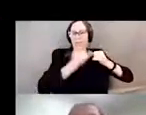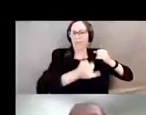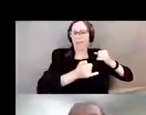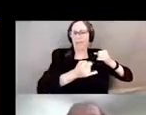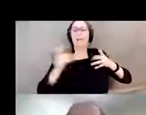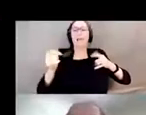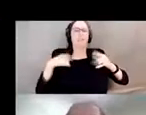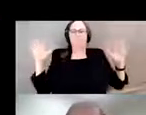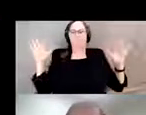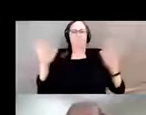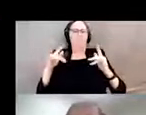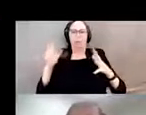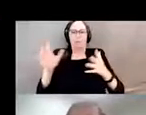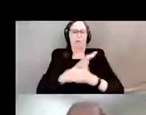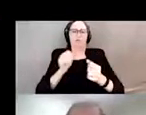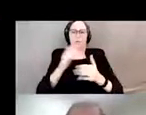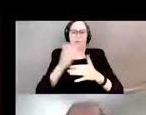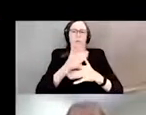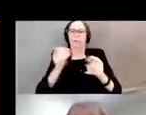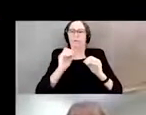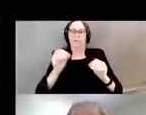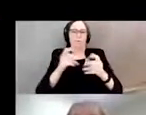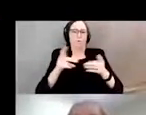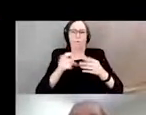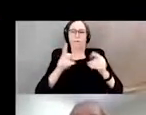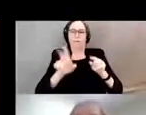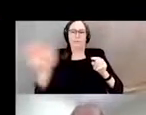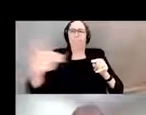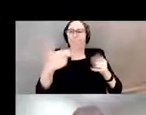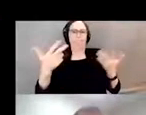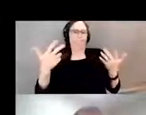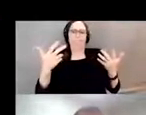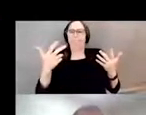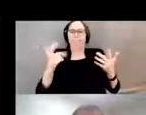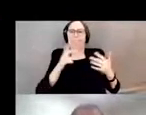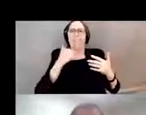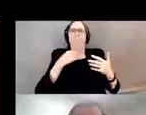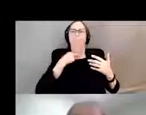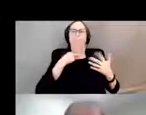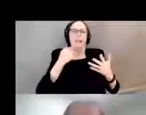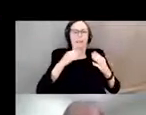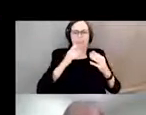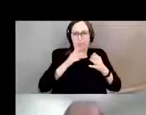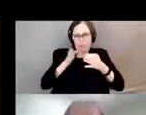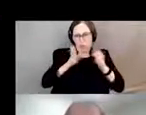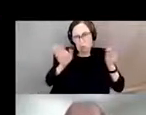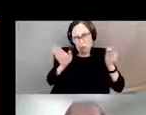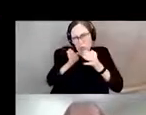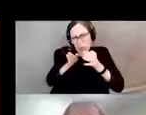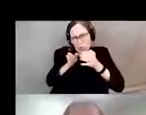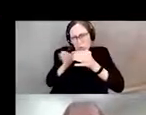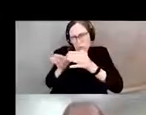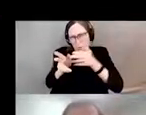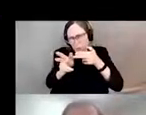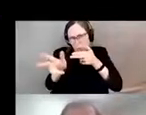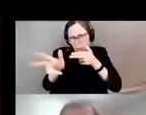between because there's no place for those vehicles to turn around. You can see how narrow that roadway is. The